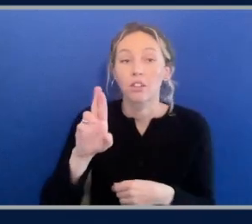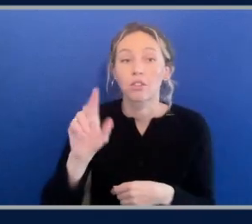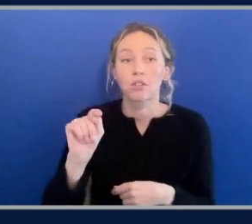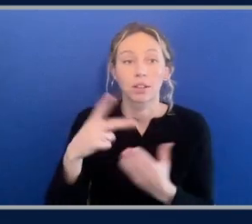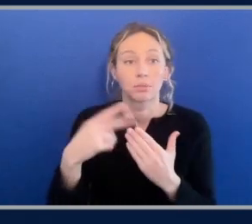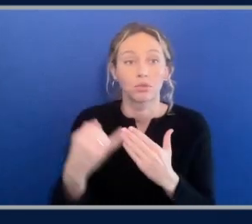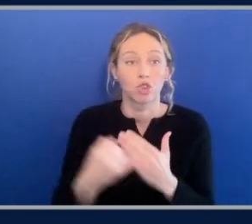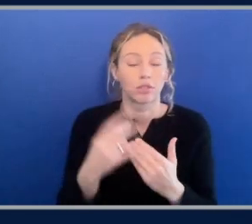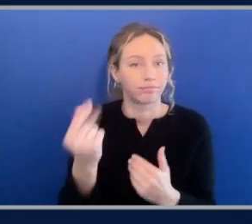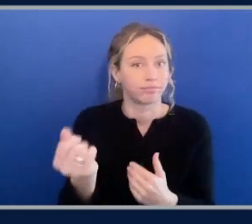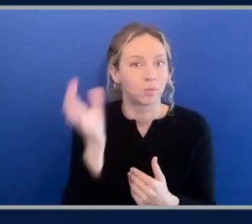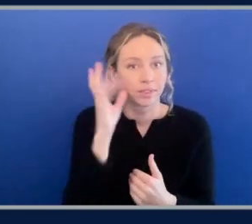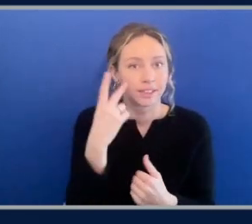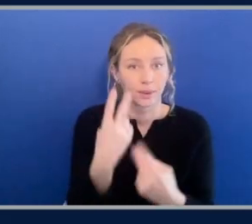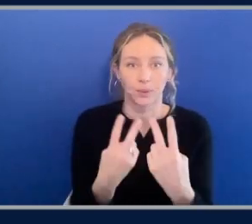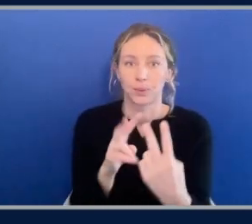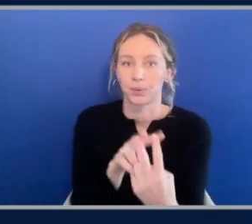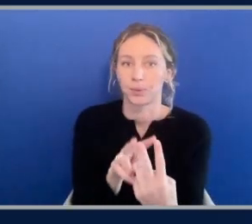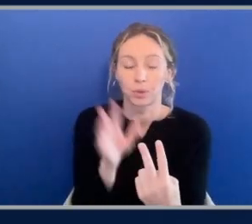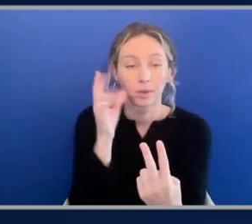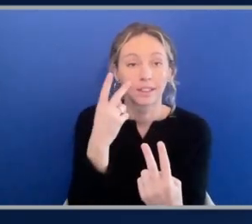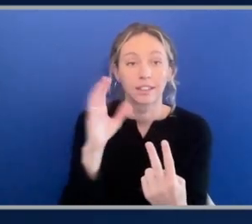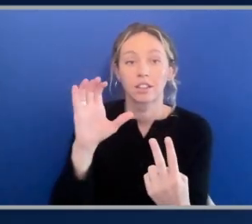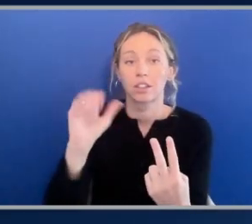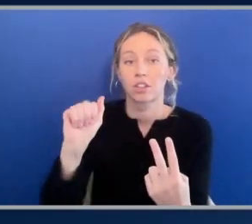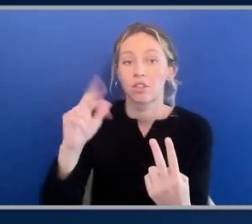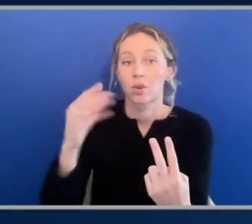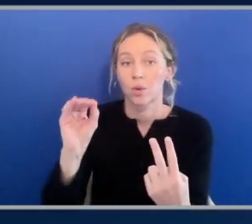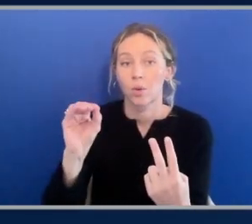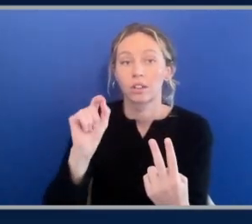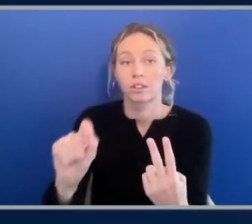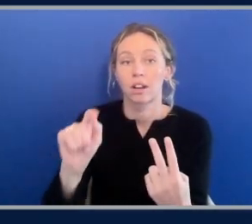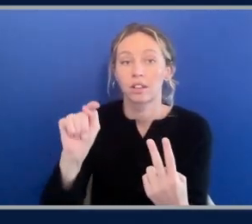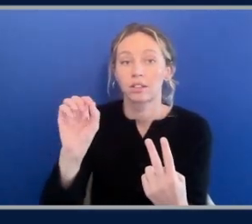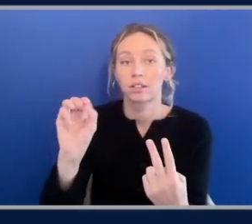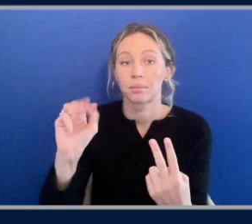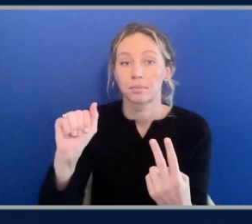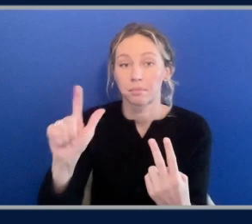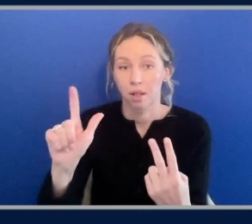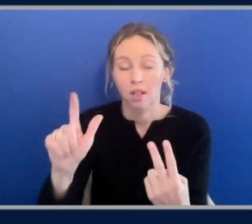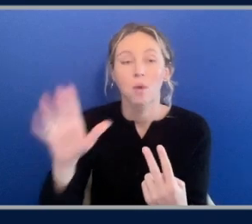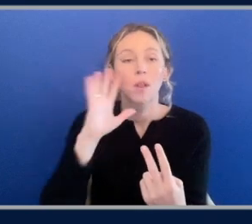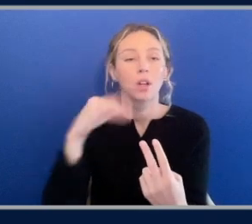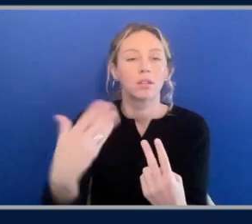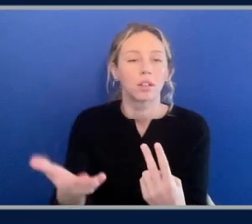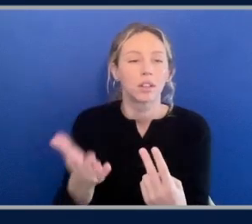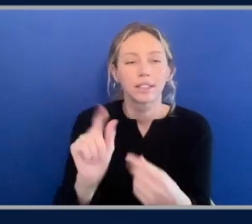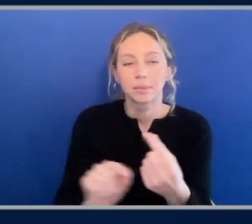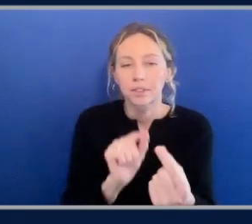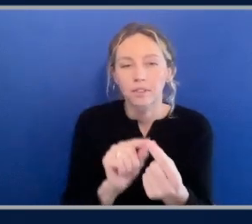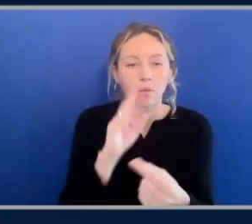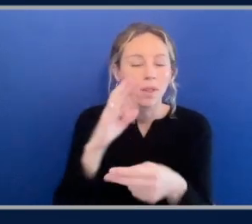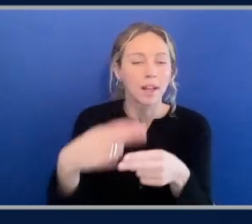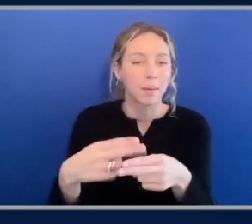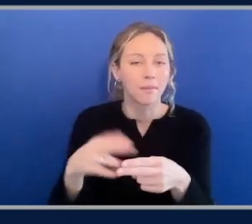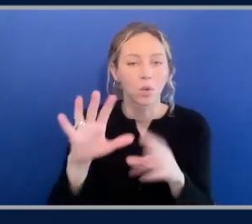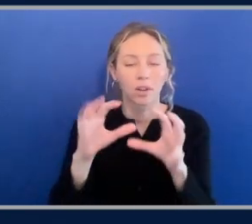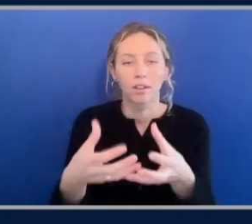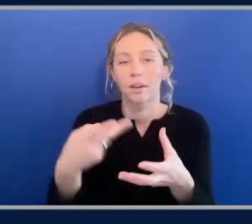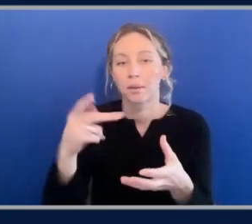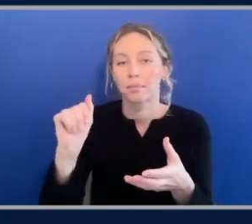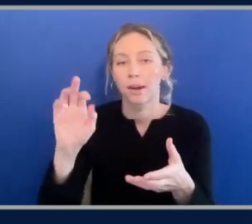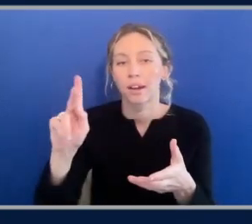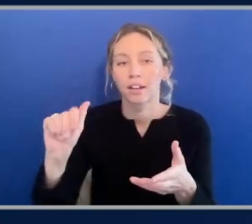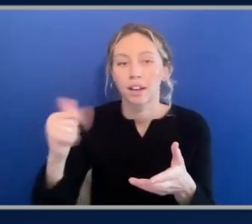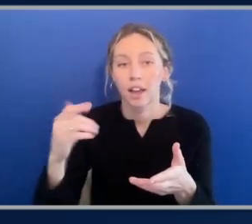you're going to kind of see two things. You're going to see a cargo.toml file, which is going to give you your dependencies and specification for the name of your package, and if it's going to be a crate